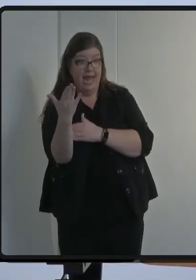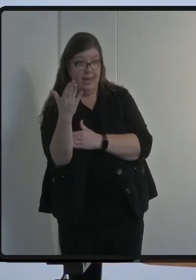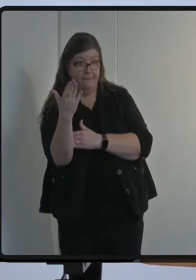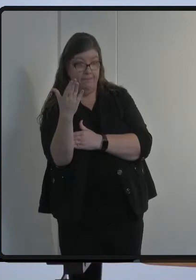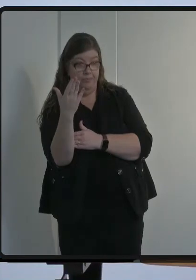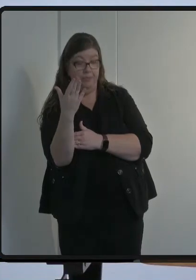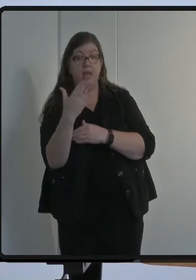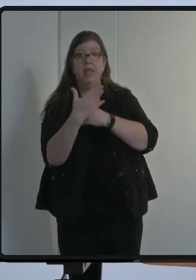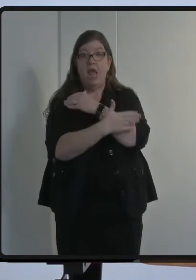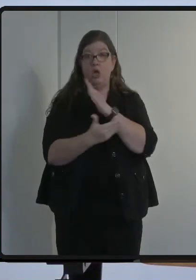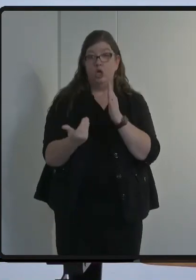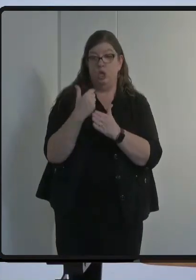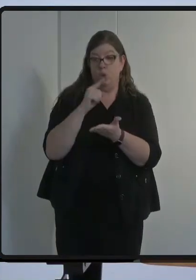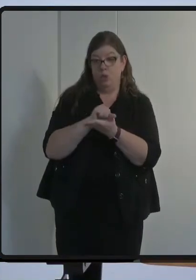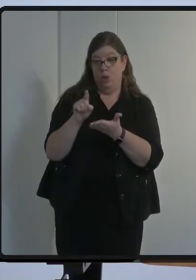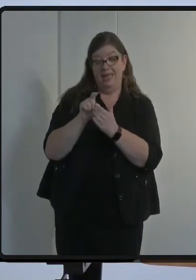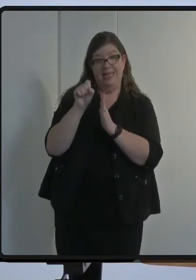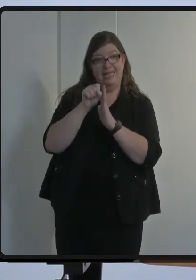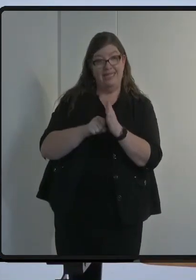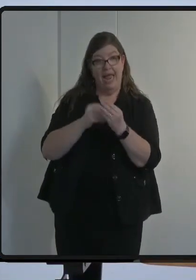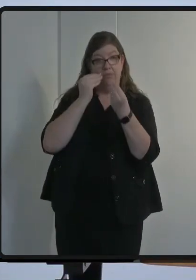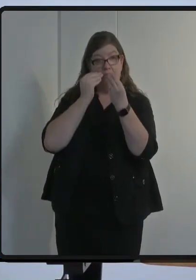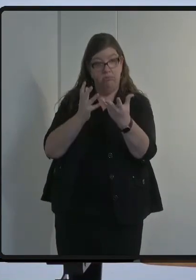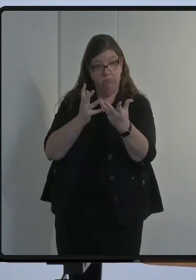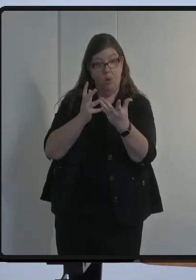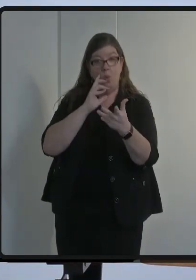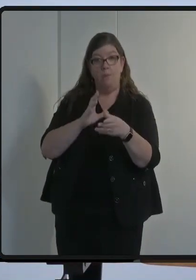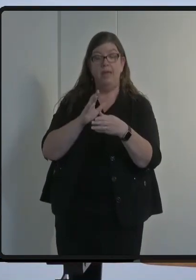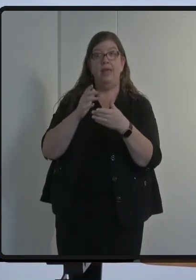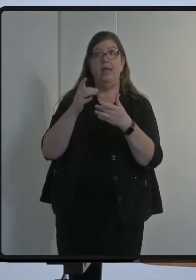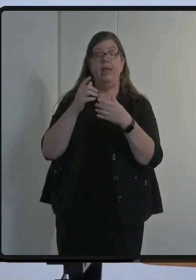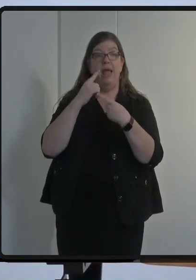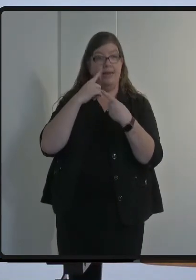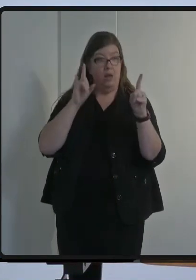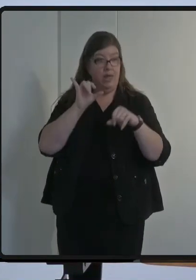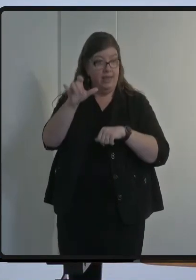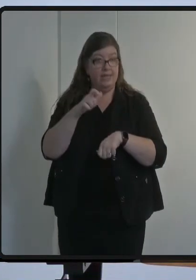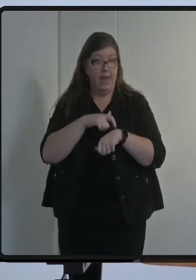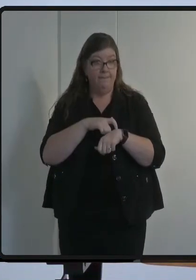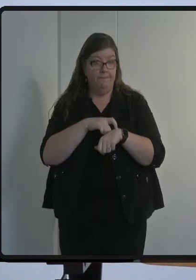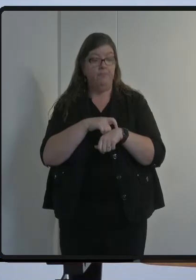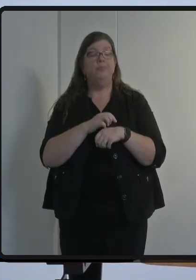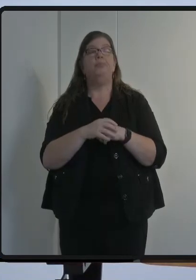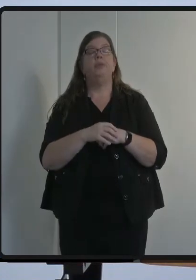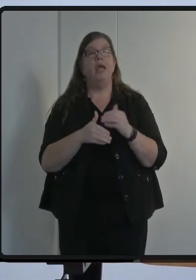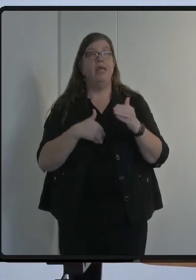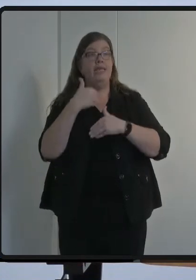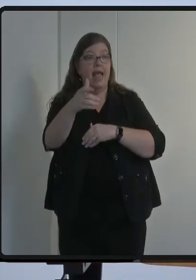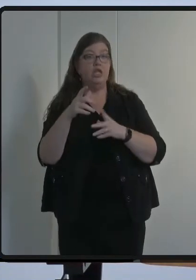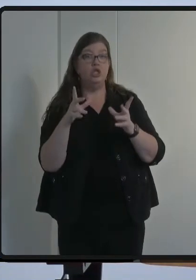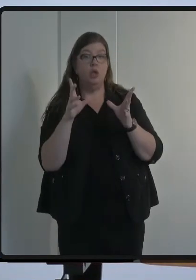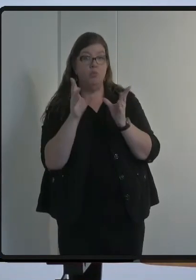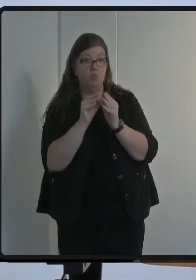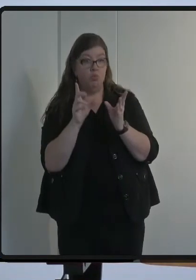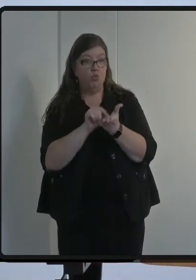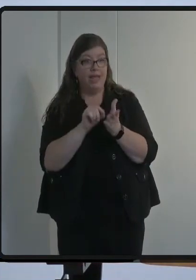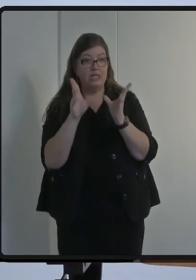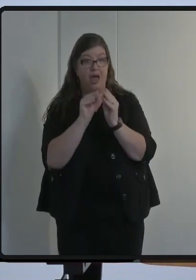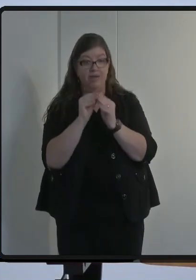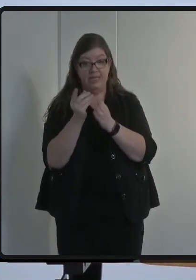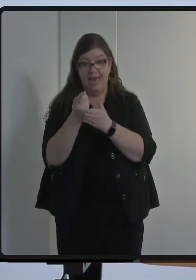The county's newest weekly state report card results will be announced at that time. Our next press conference will be held a week from